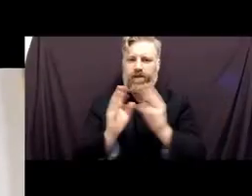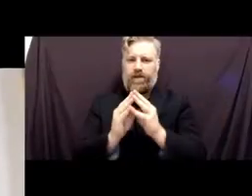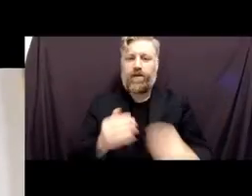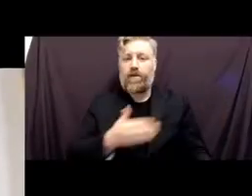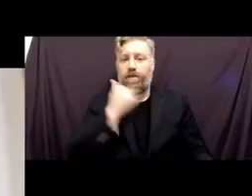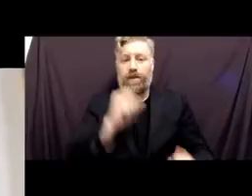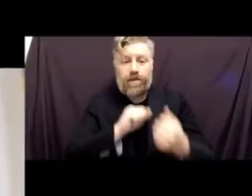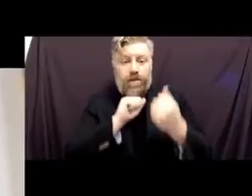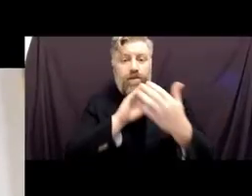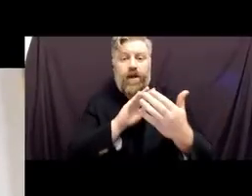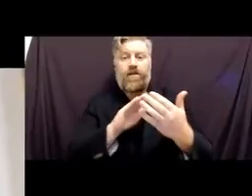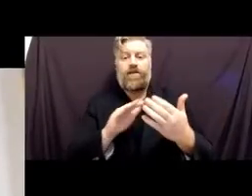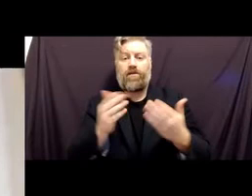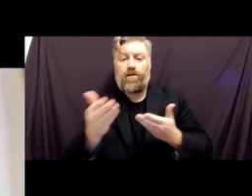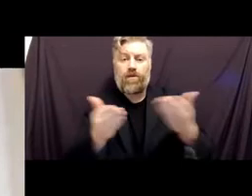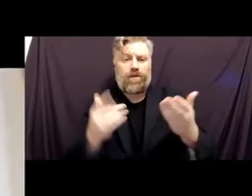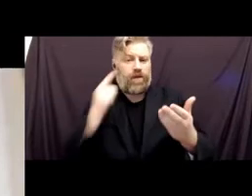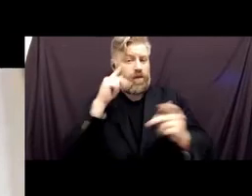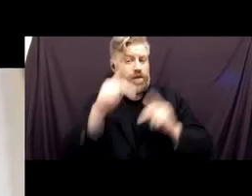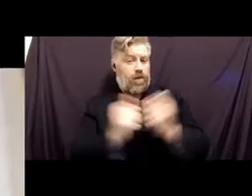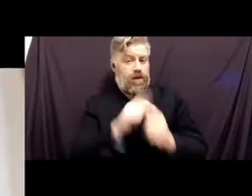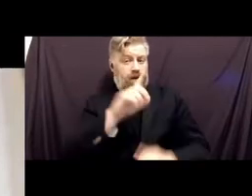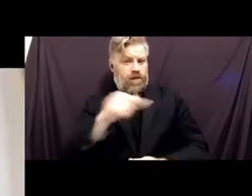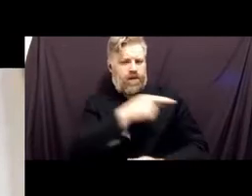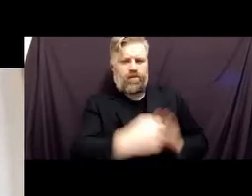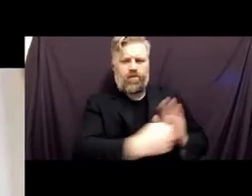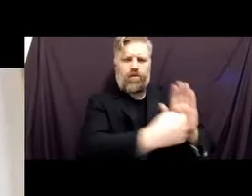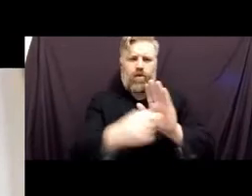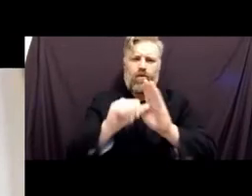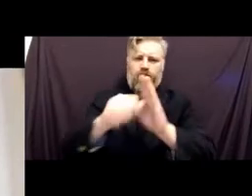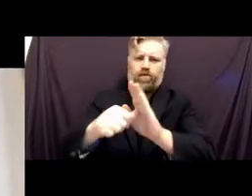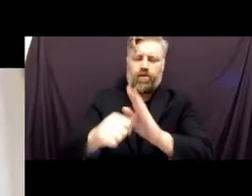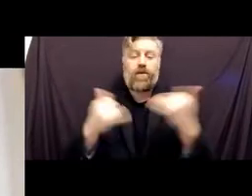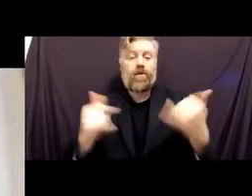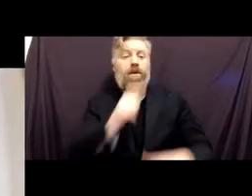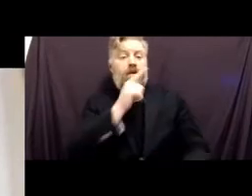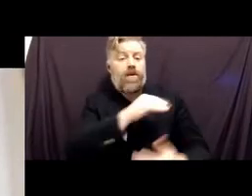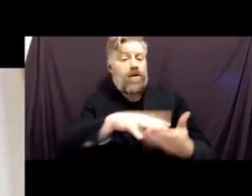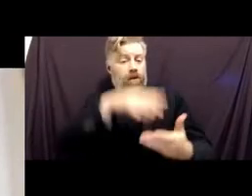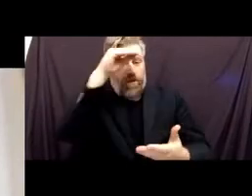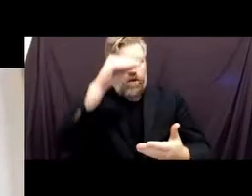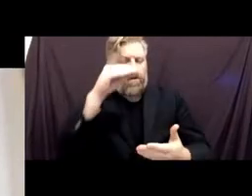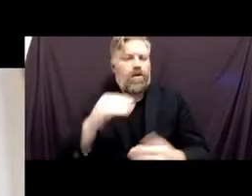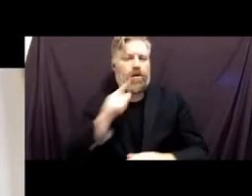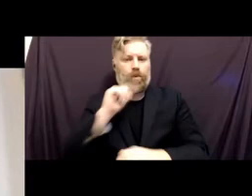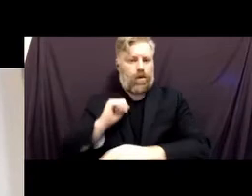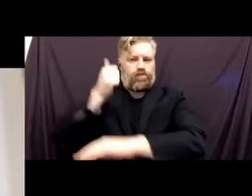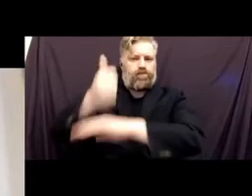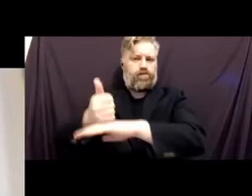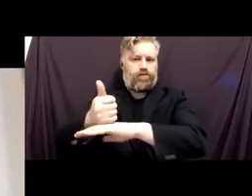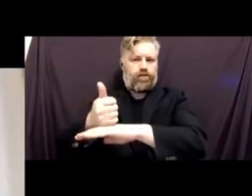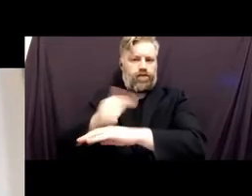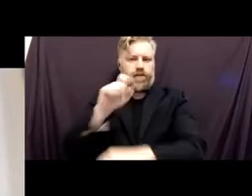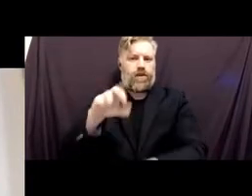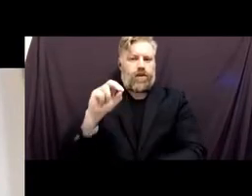with disabilities from around the world. In today's Lunch and Learn, we'll be joined by the founder of the Zero